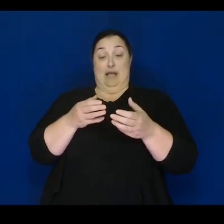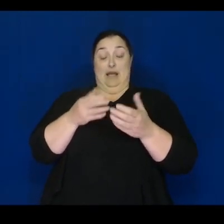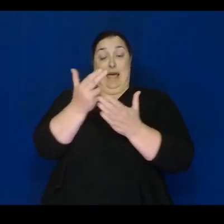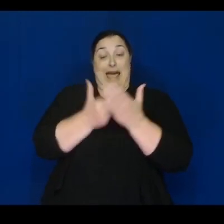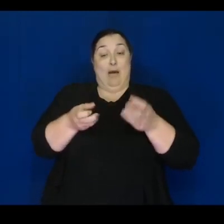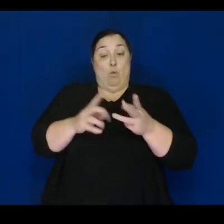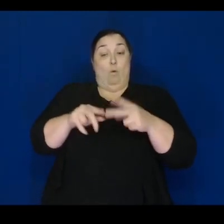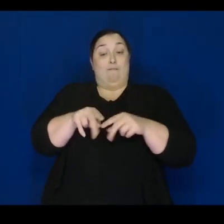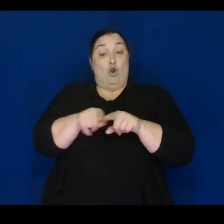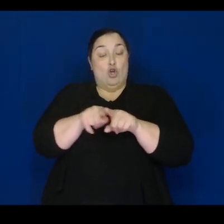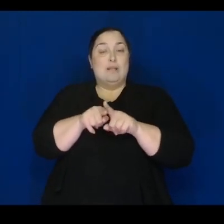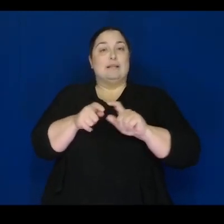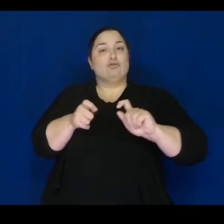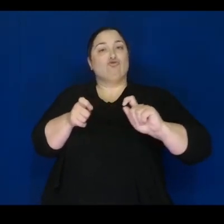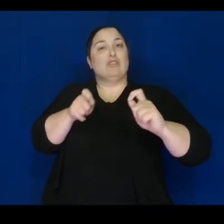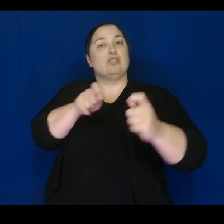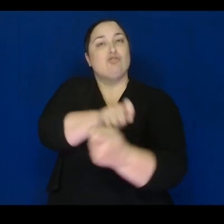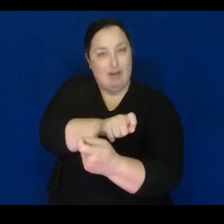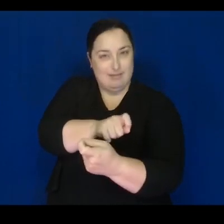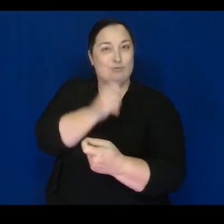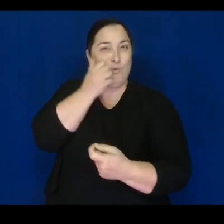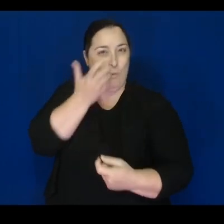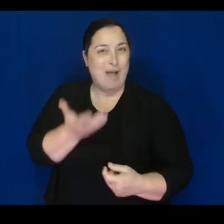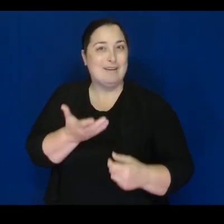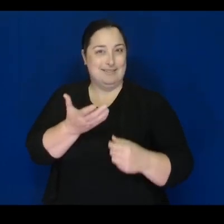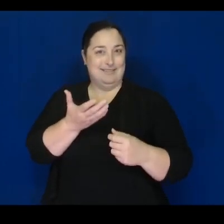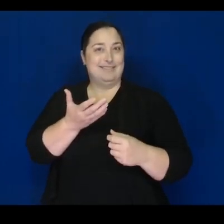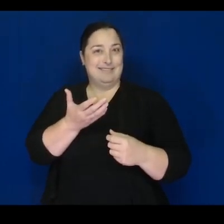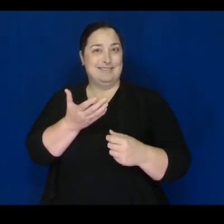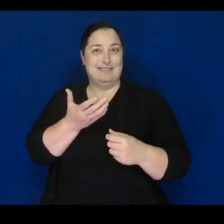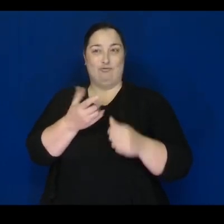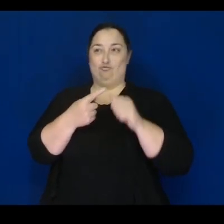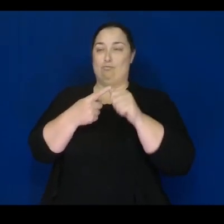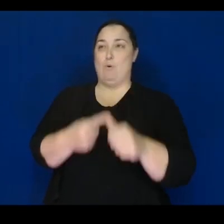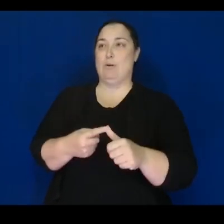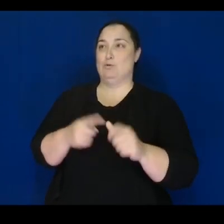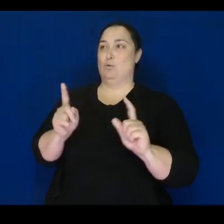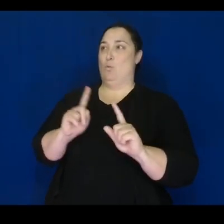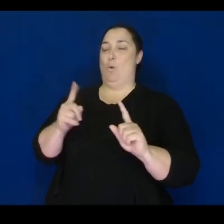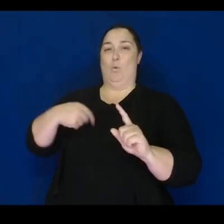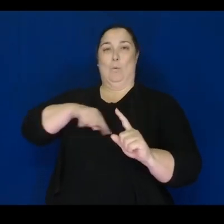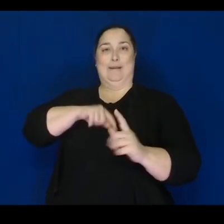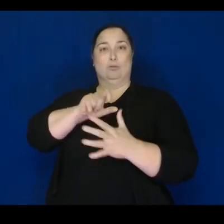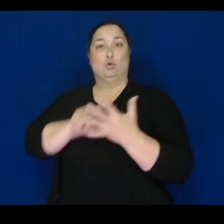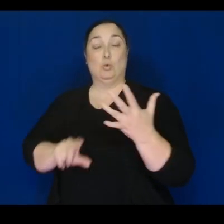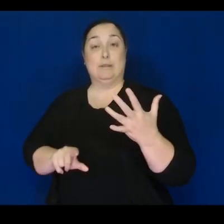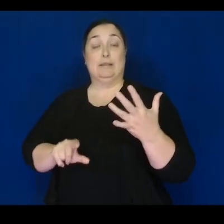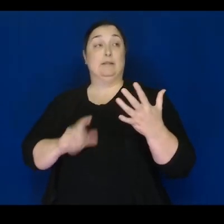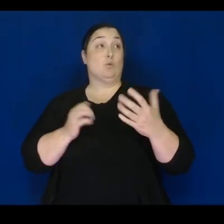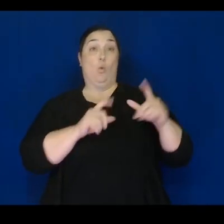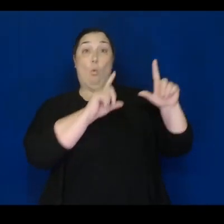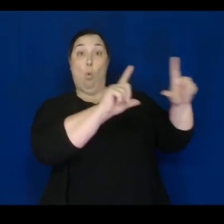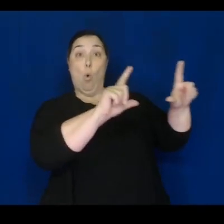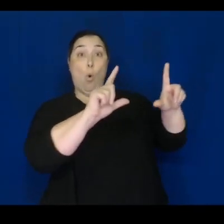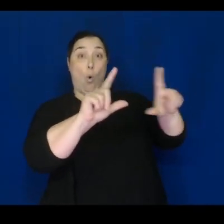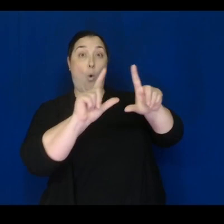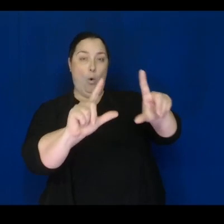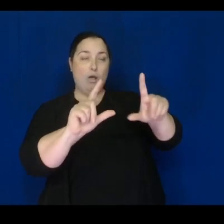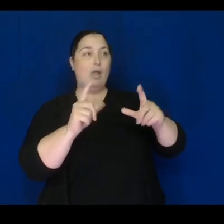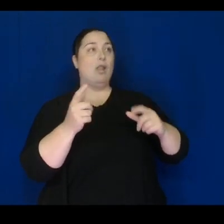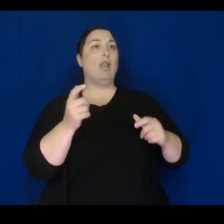to changes in ideas, perspectives and practices, whether it's changes to art on the walls, to